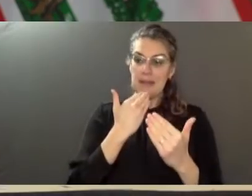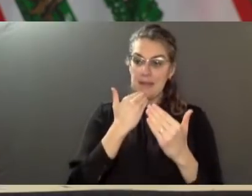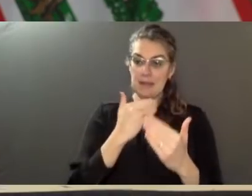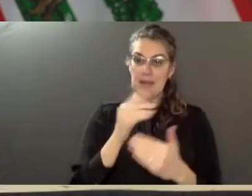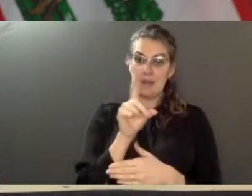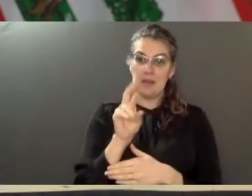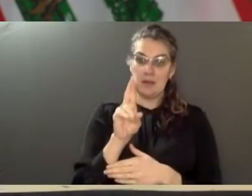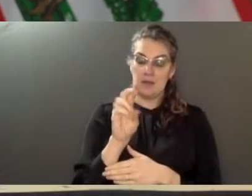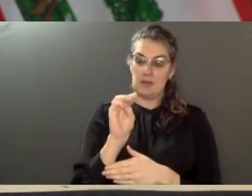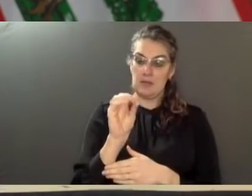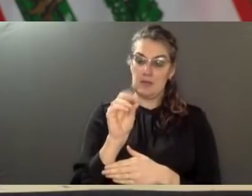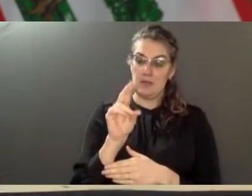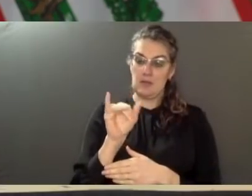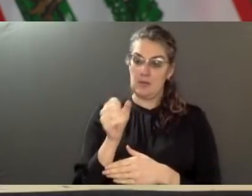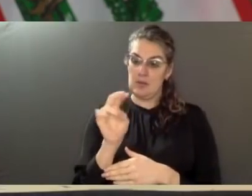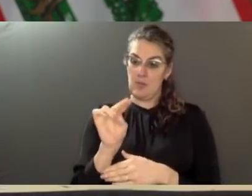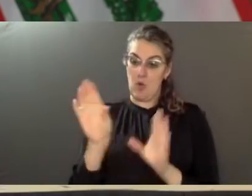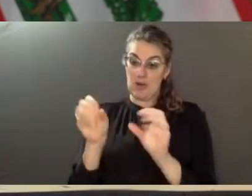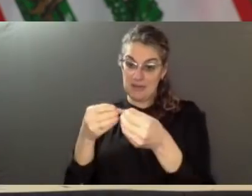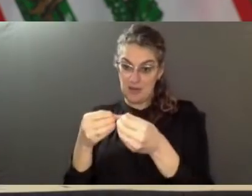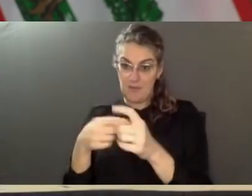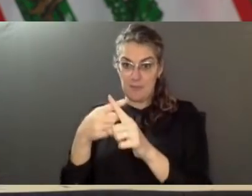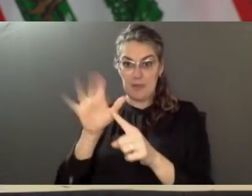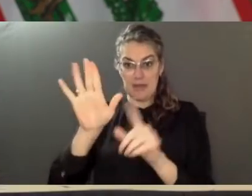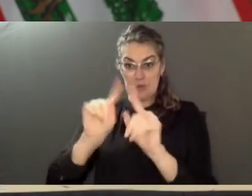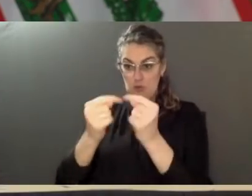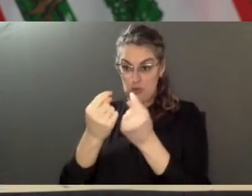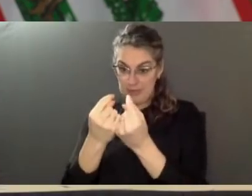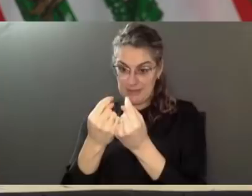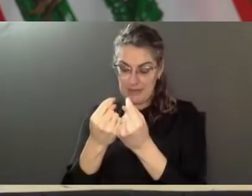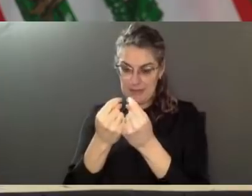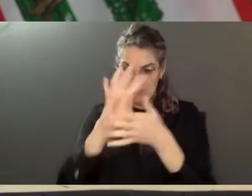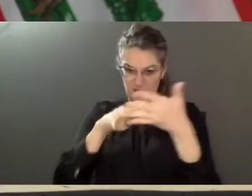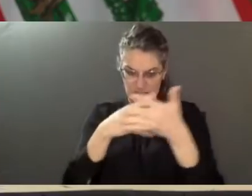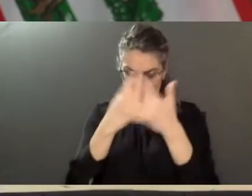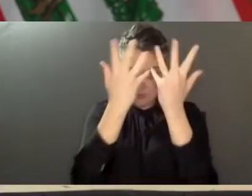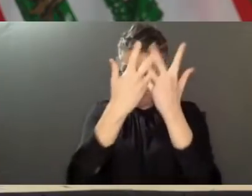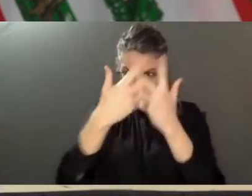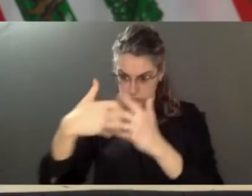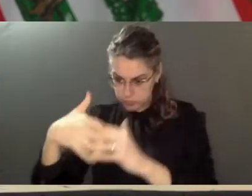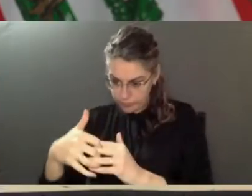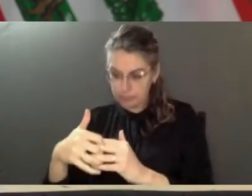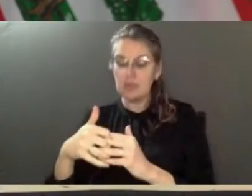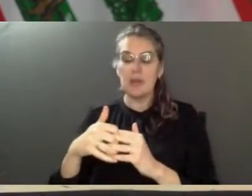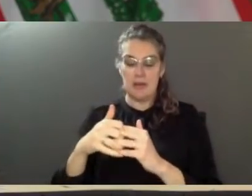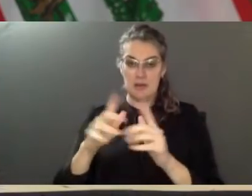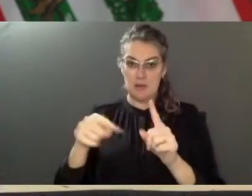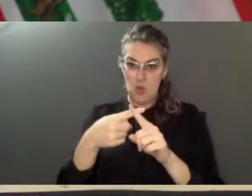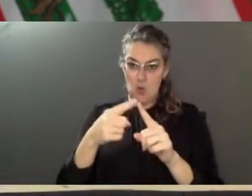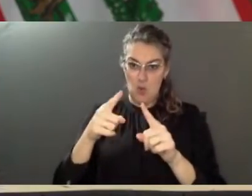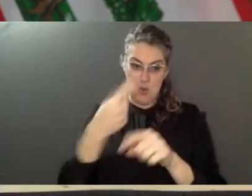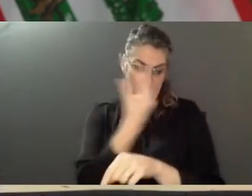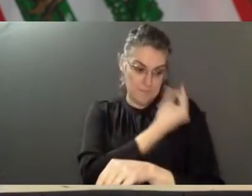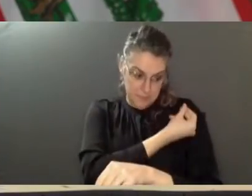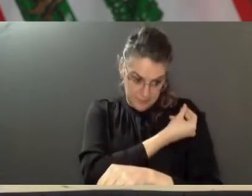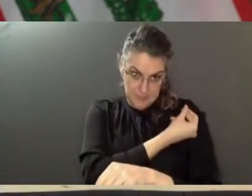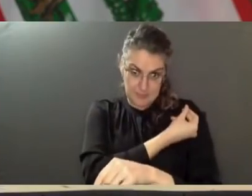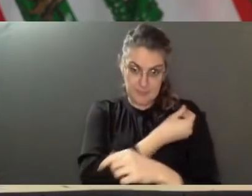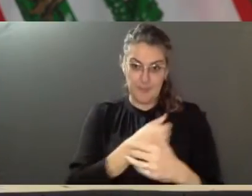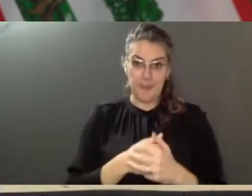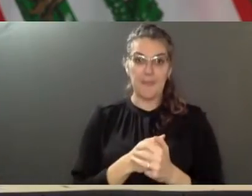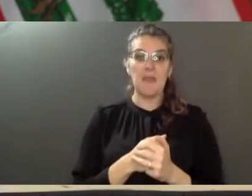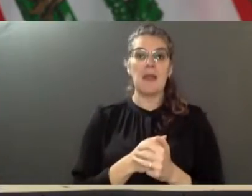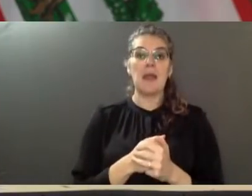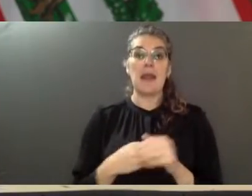ongoing. Our system is prepared and are ready to provide immunization to Islanders as the supply of vaccine continues to